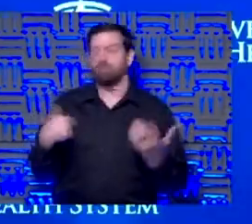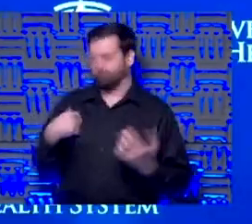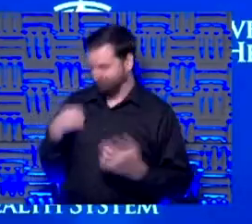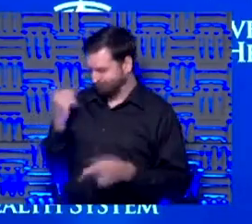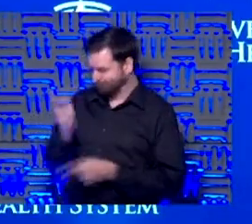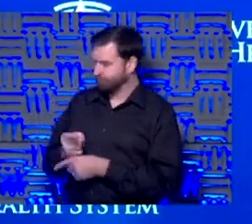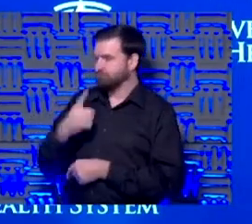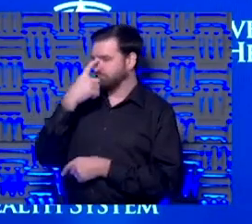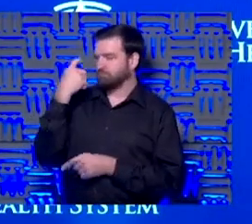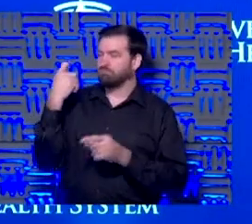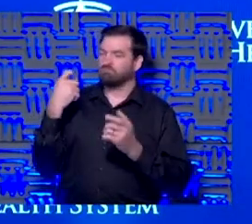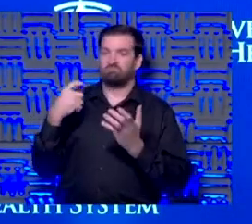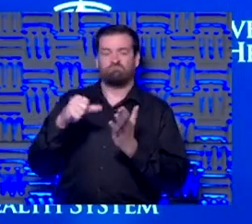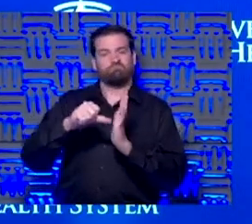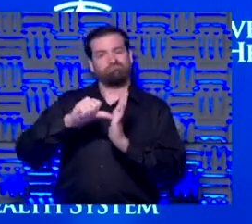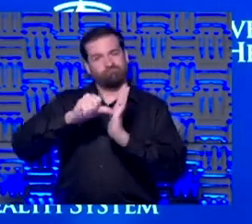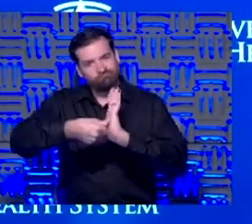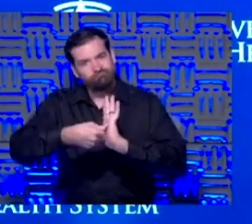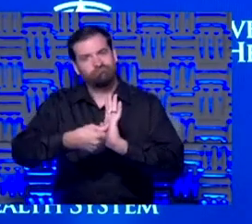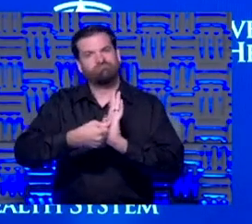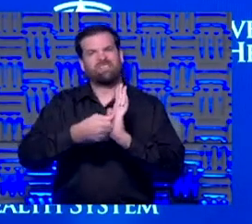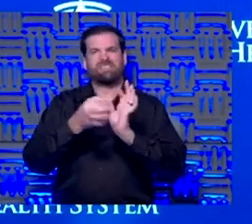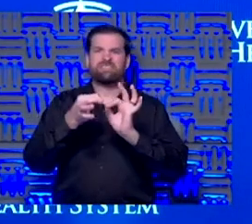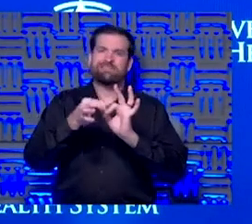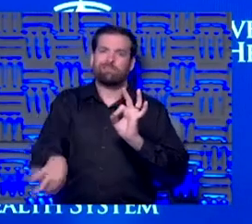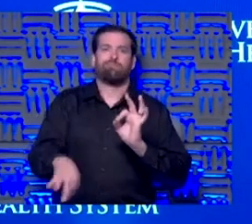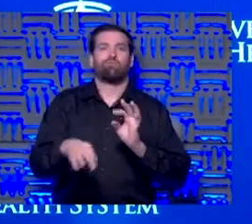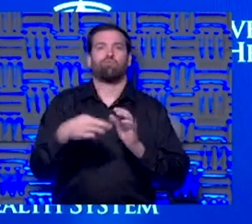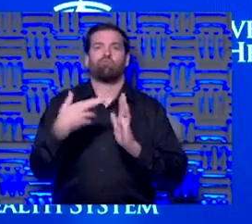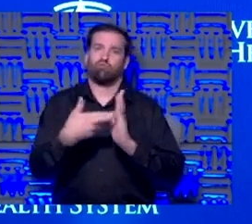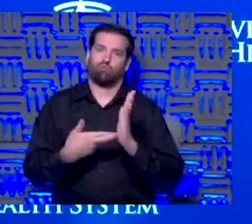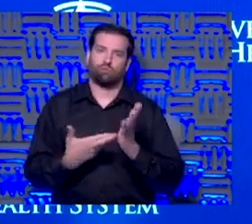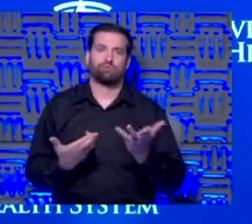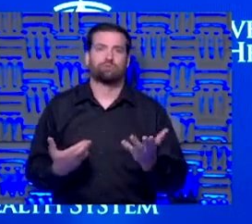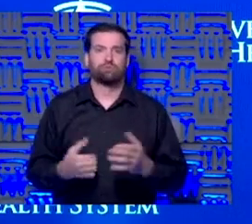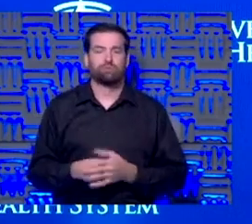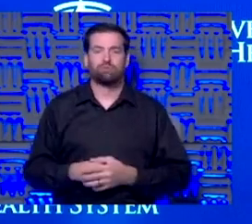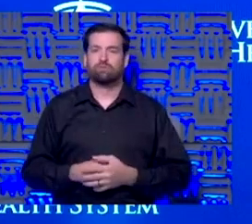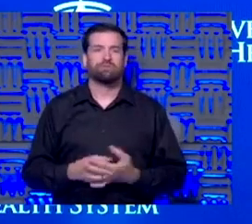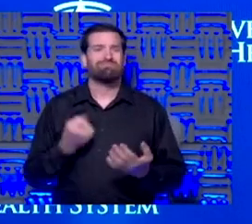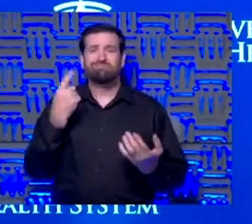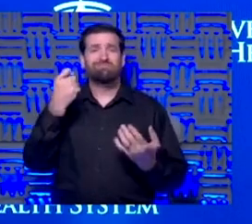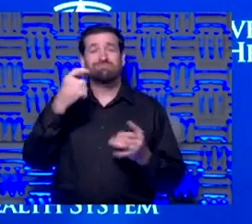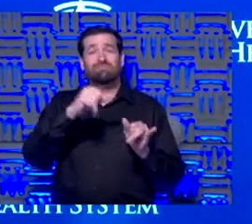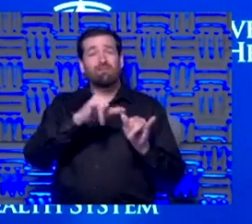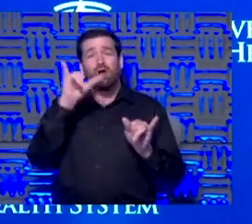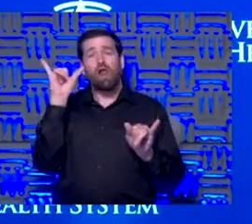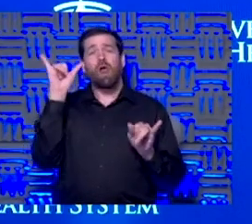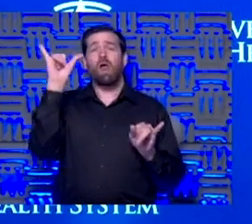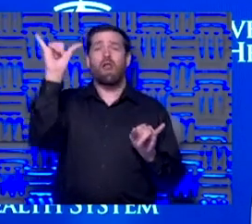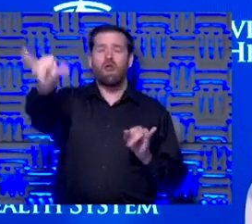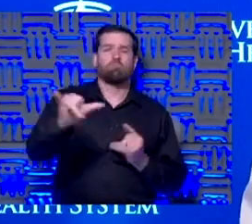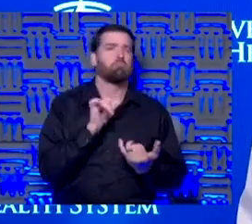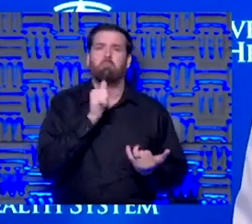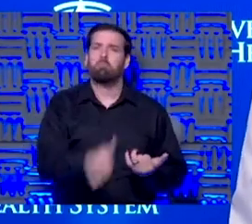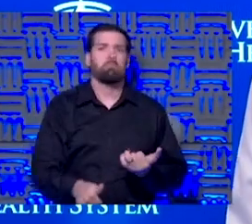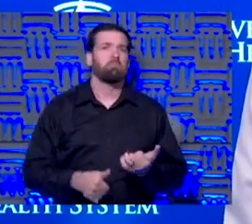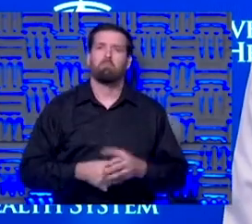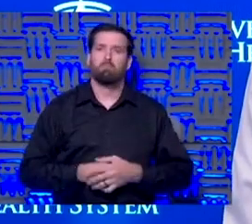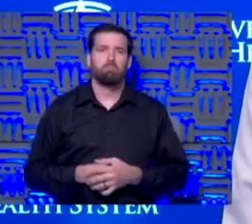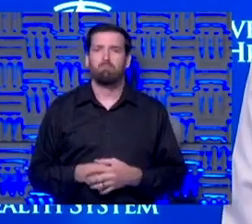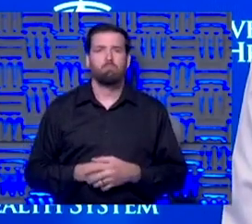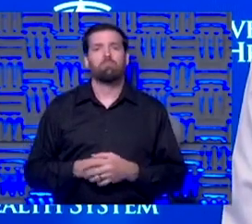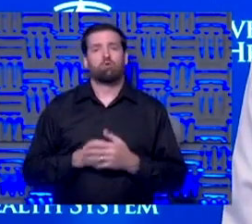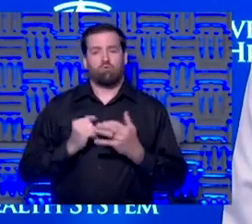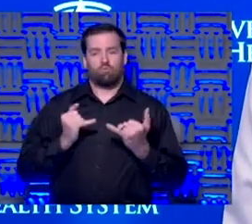a testament to the simple rules of infection control. And remember, it's not a forever thing. It is a thing we should